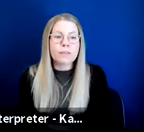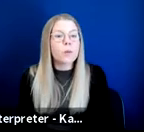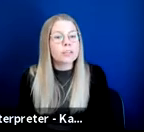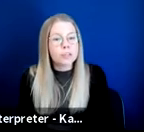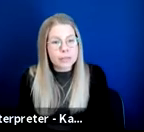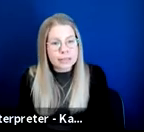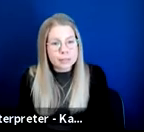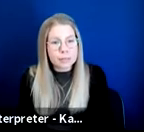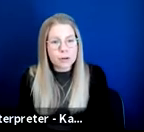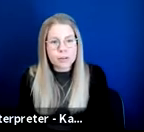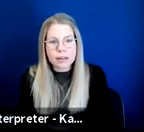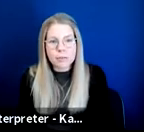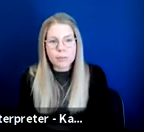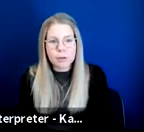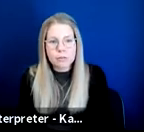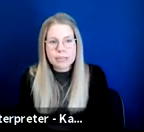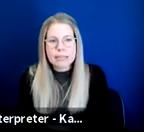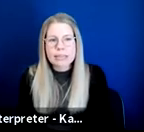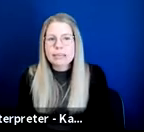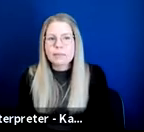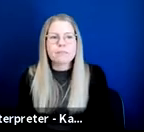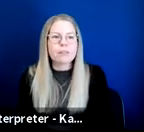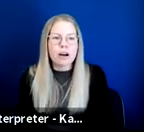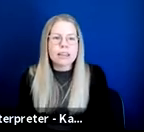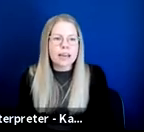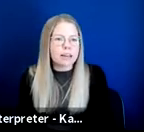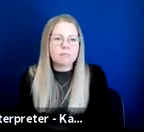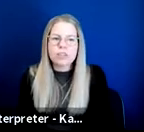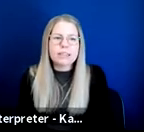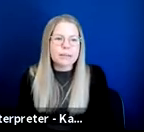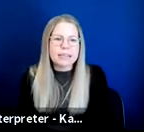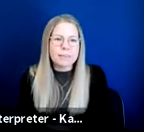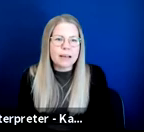So if you want to do an assessment tomorrow, you can come tomorrow. But if not,